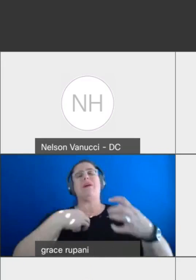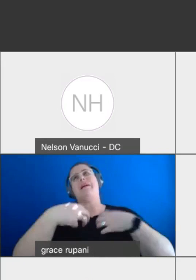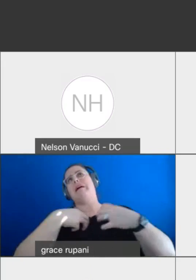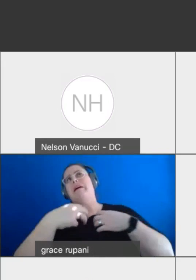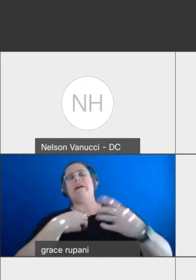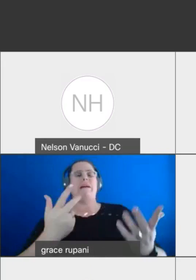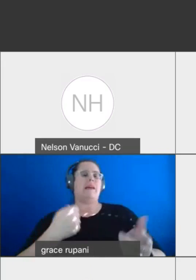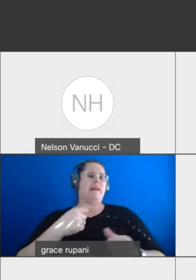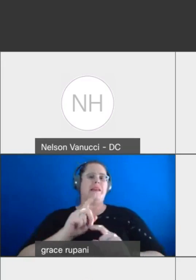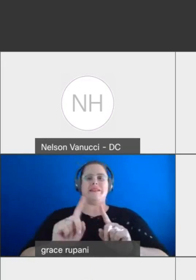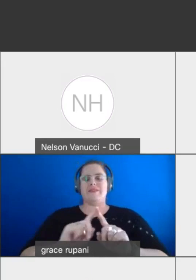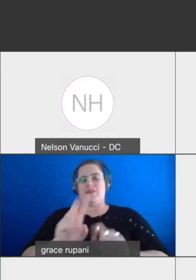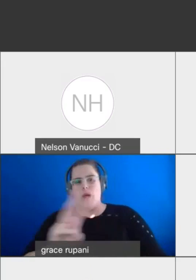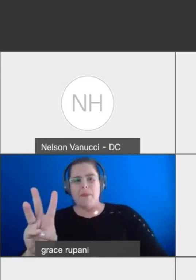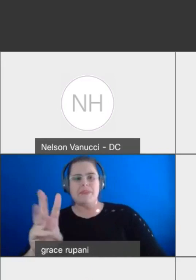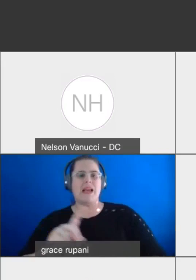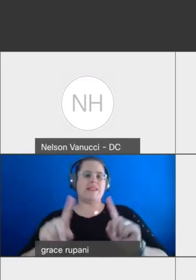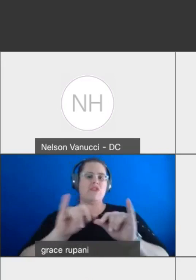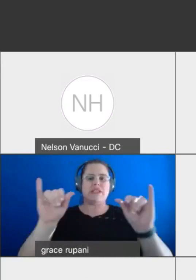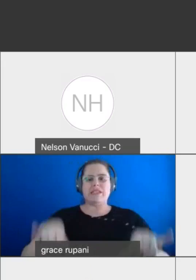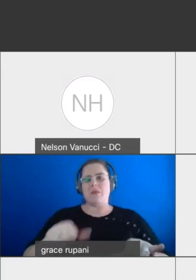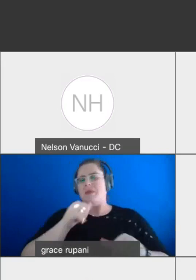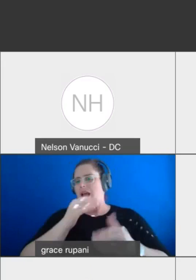different systems to get the vaccine,